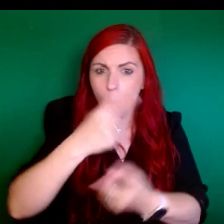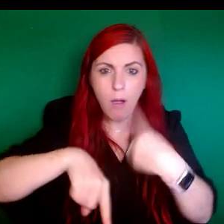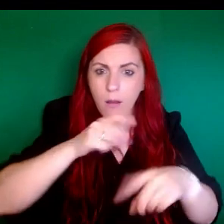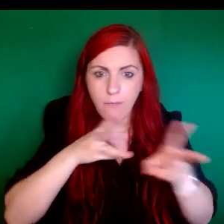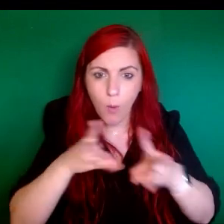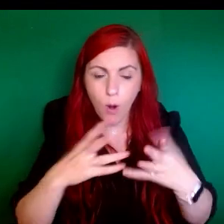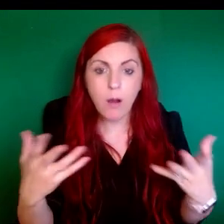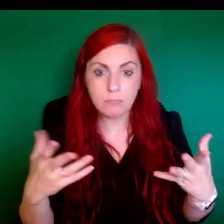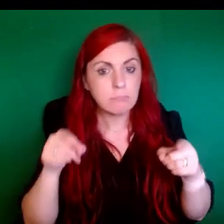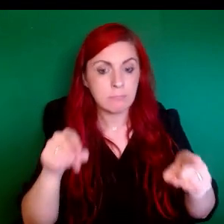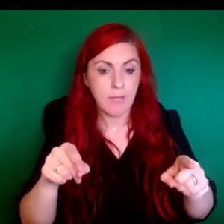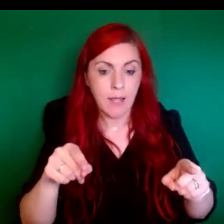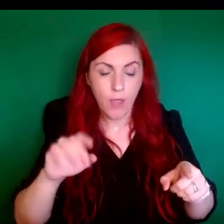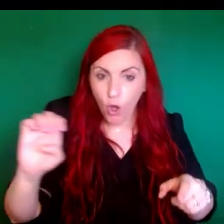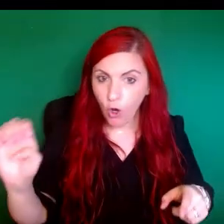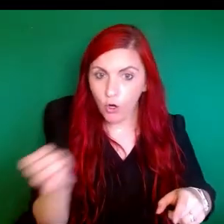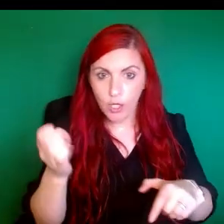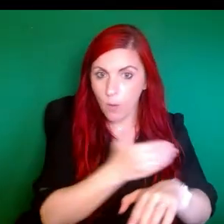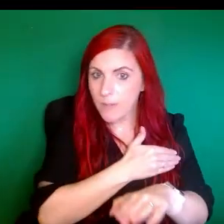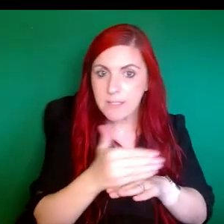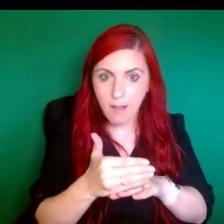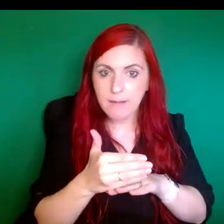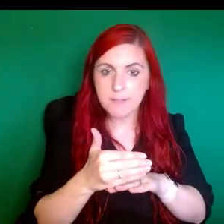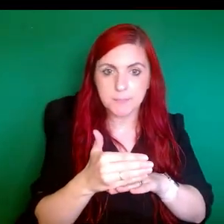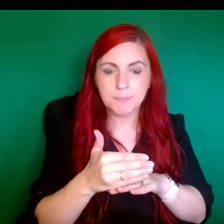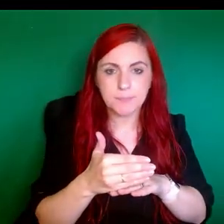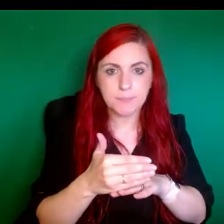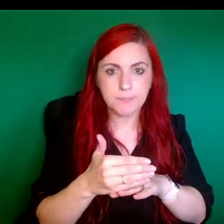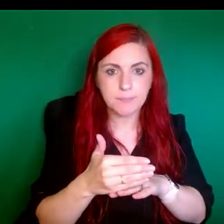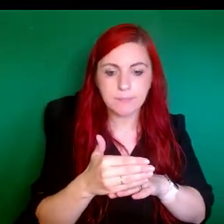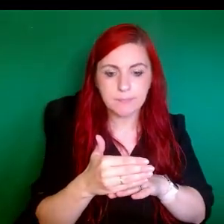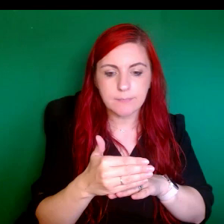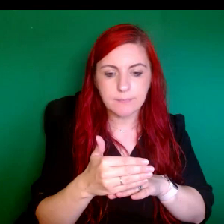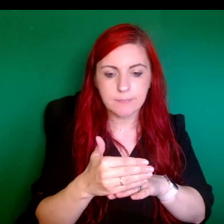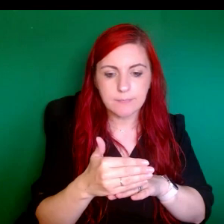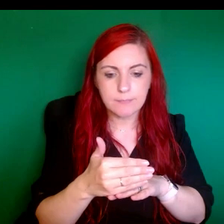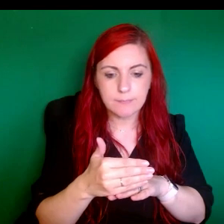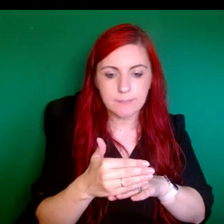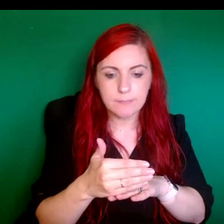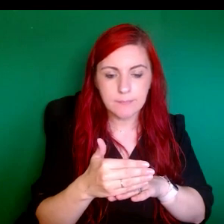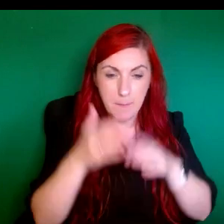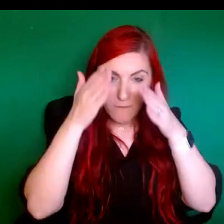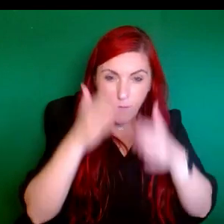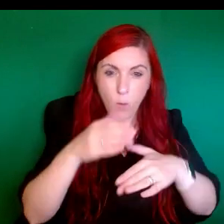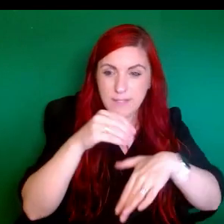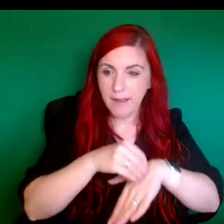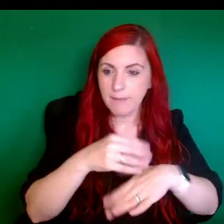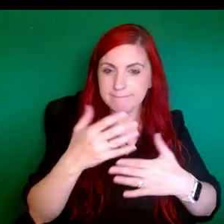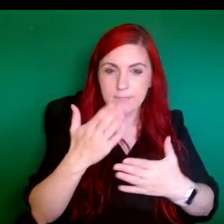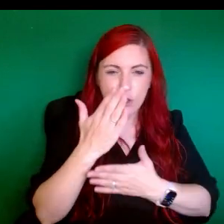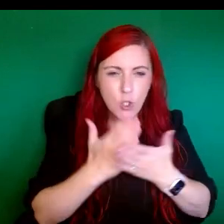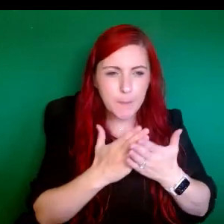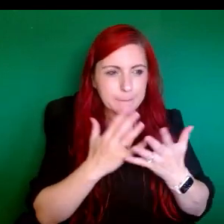start, and by focusing on some kind of core fundamental areas, we